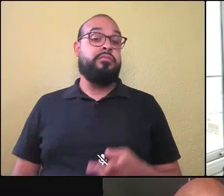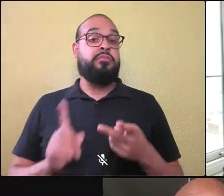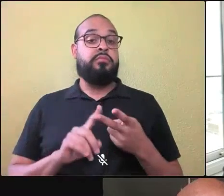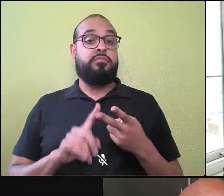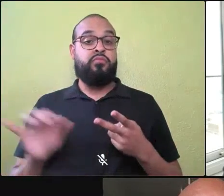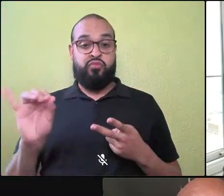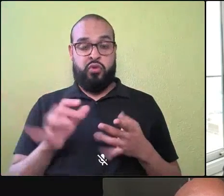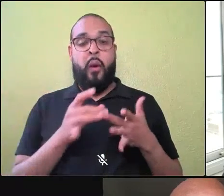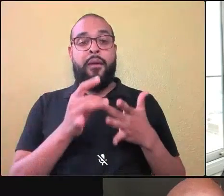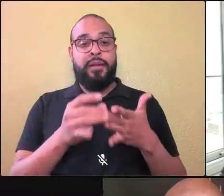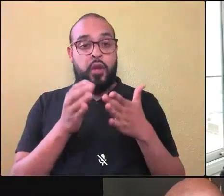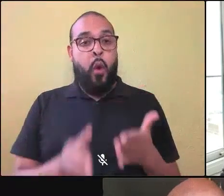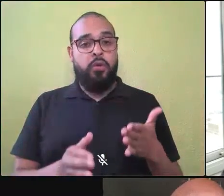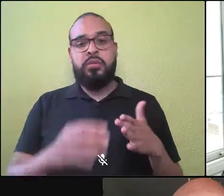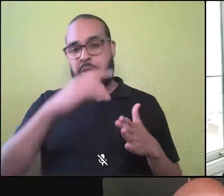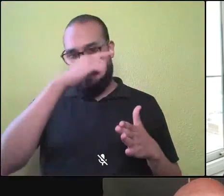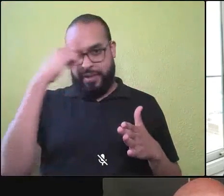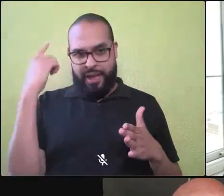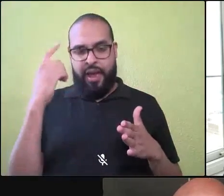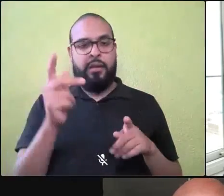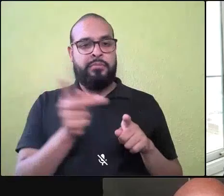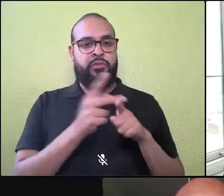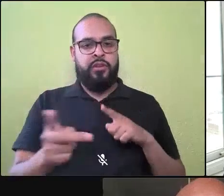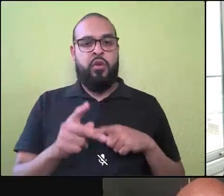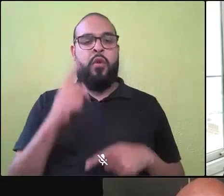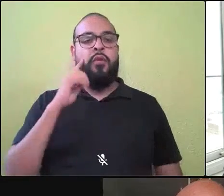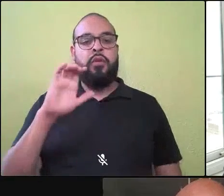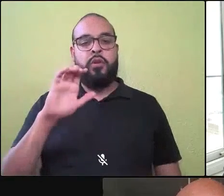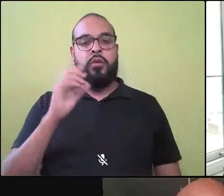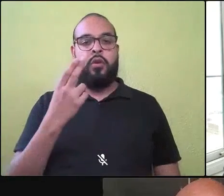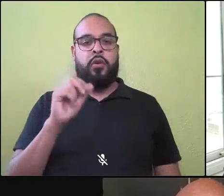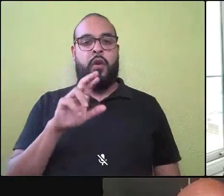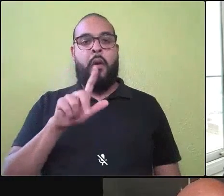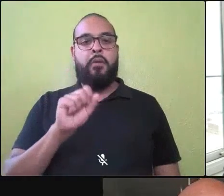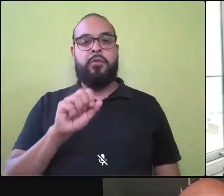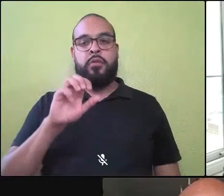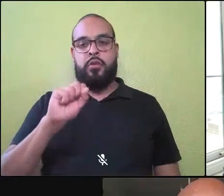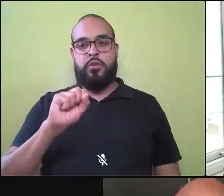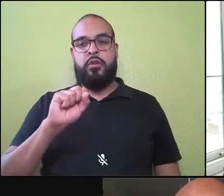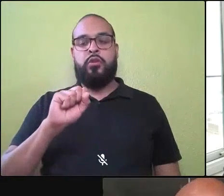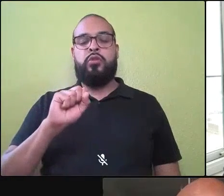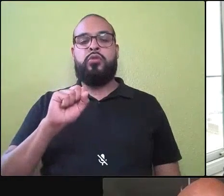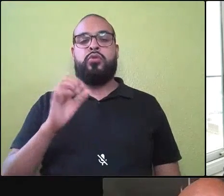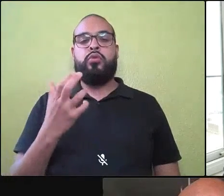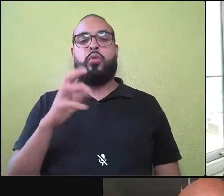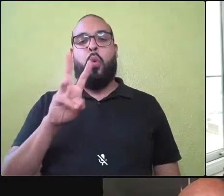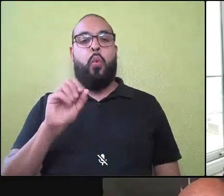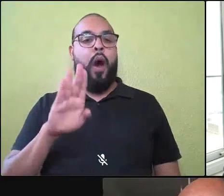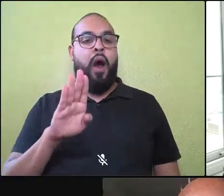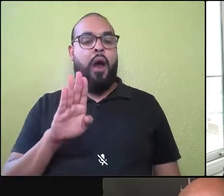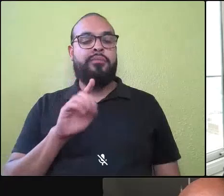Charles Schwab, or ERG. And when I was in the startup world, I felt that there was just a gap. There weren't